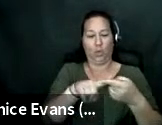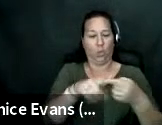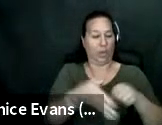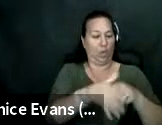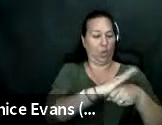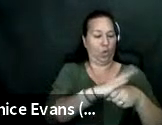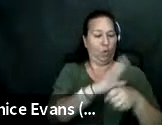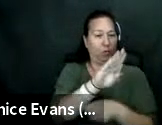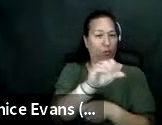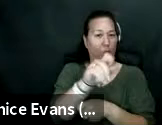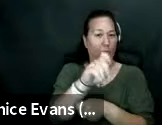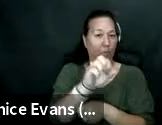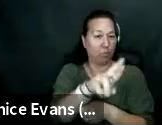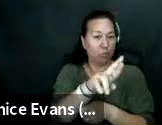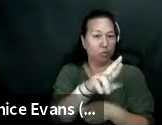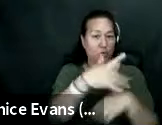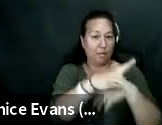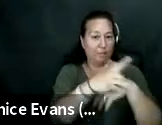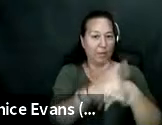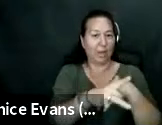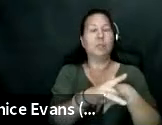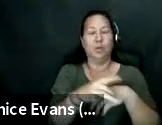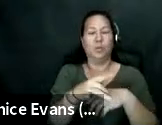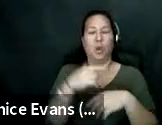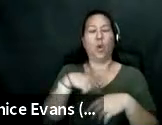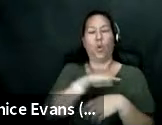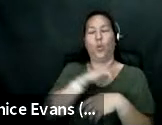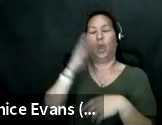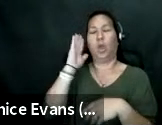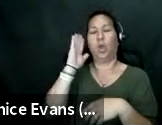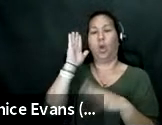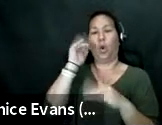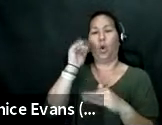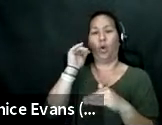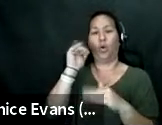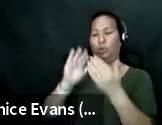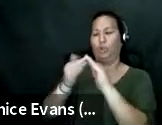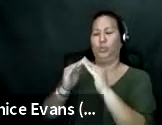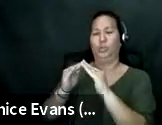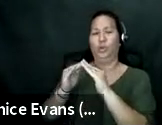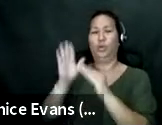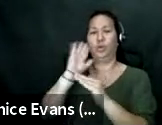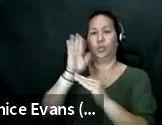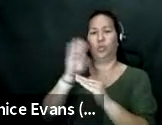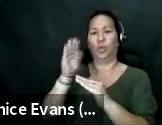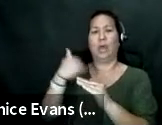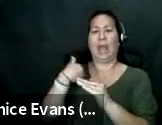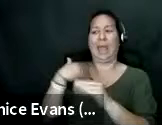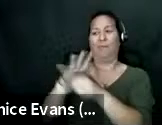more opportunities in the community to have a vaccine available.